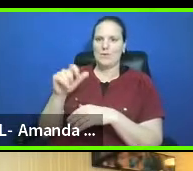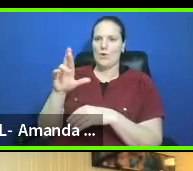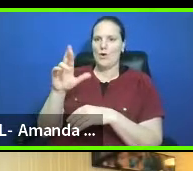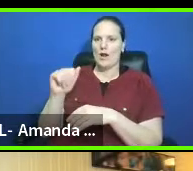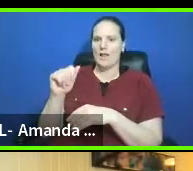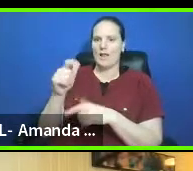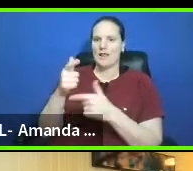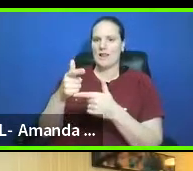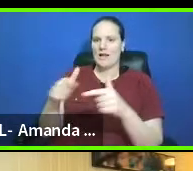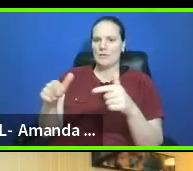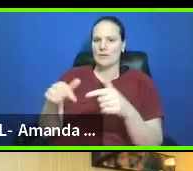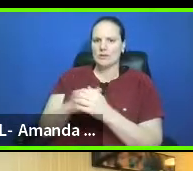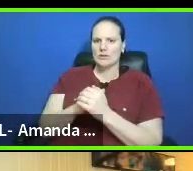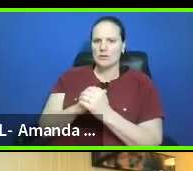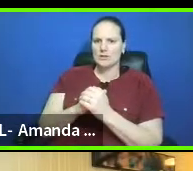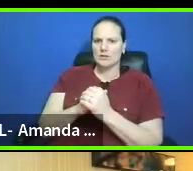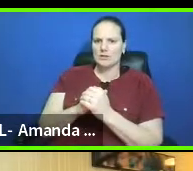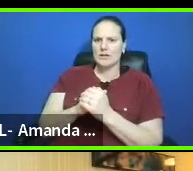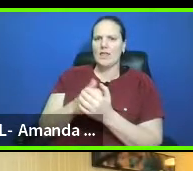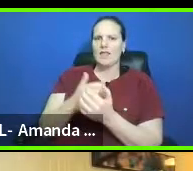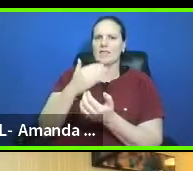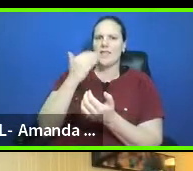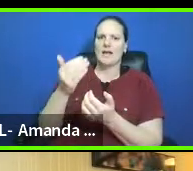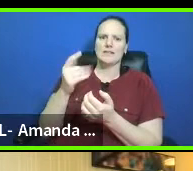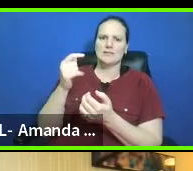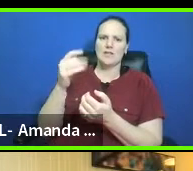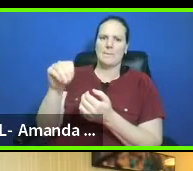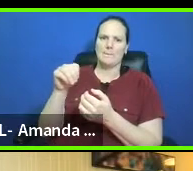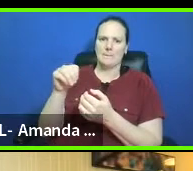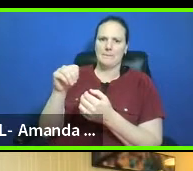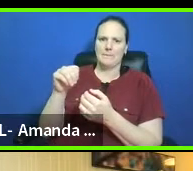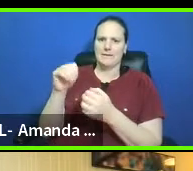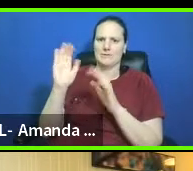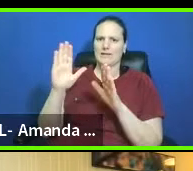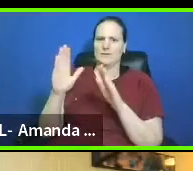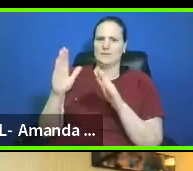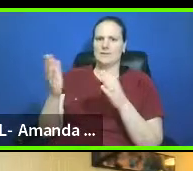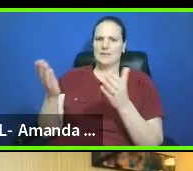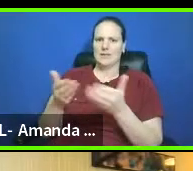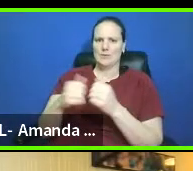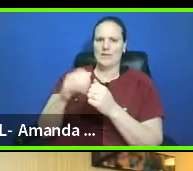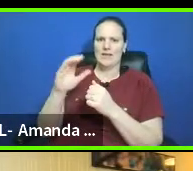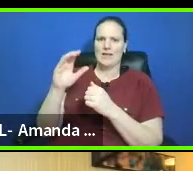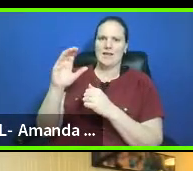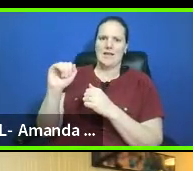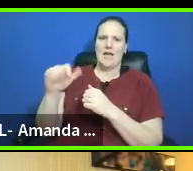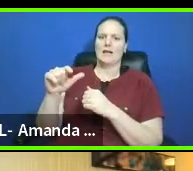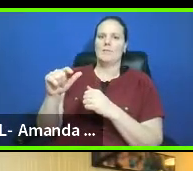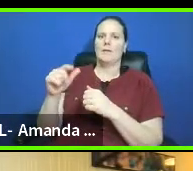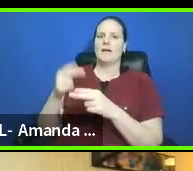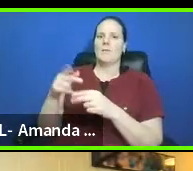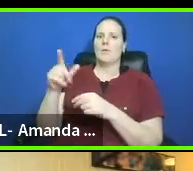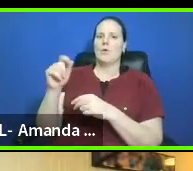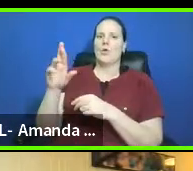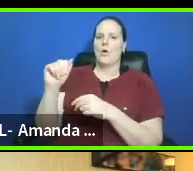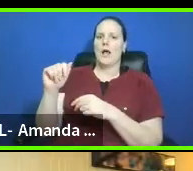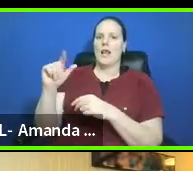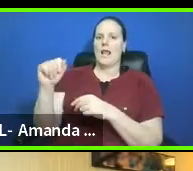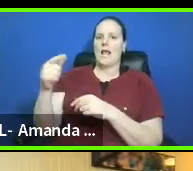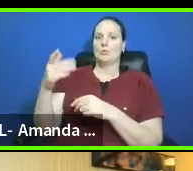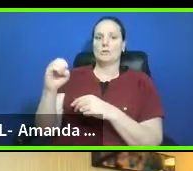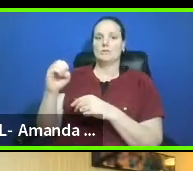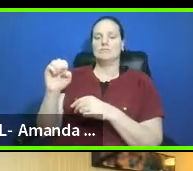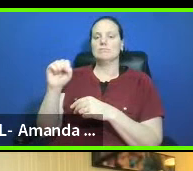Thanks, Tom. Really great to be here. First time at the CAG. My name is Laura Langridge, pronouns she,